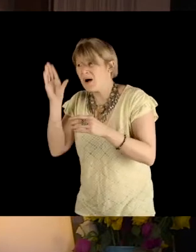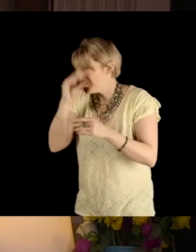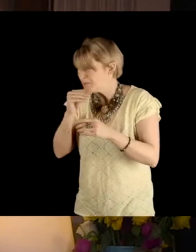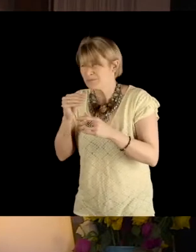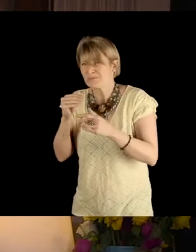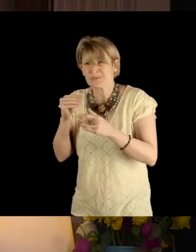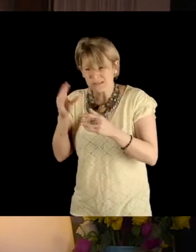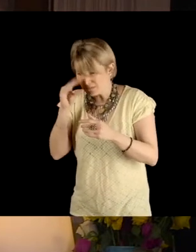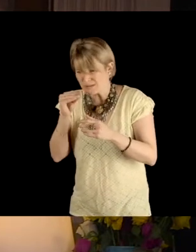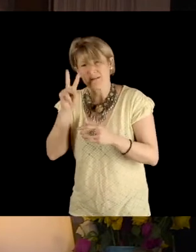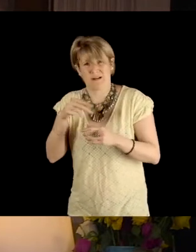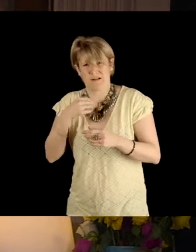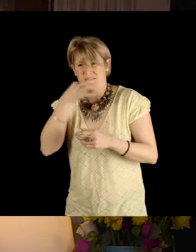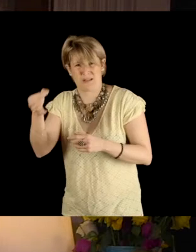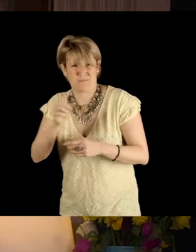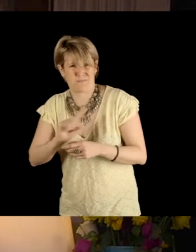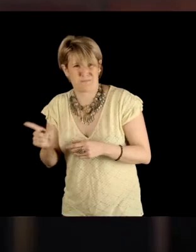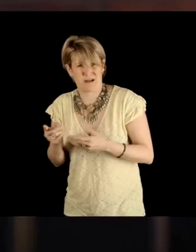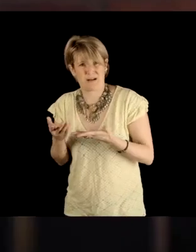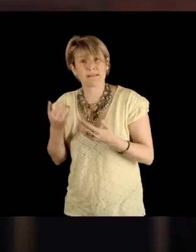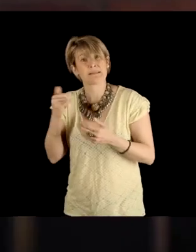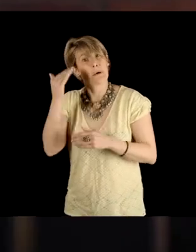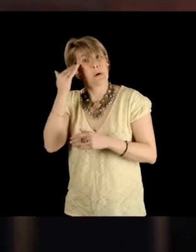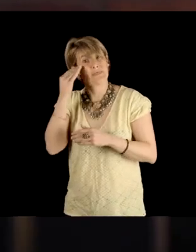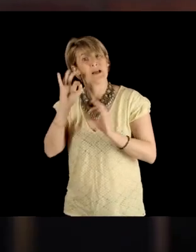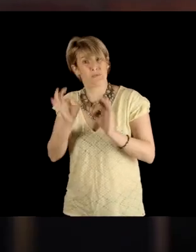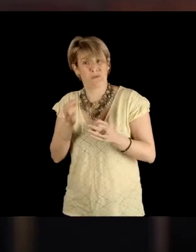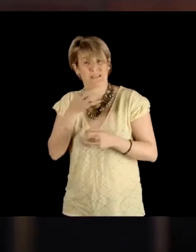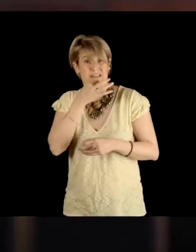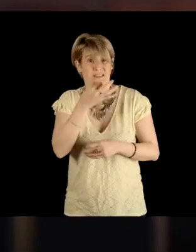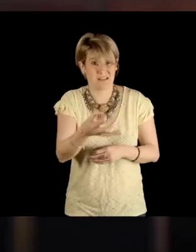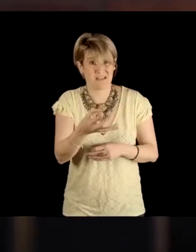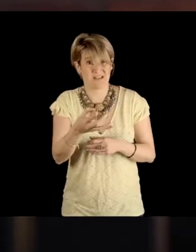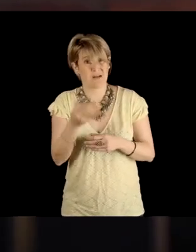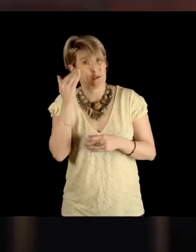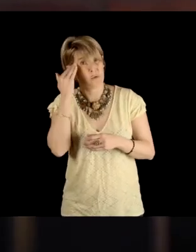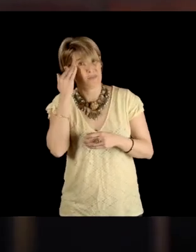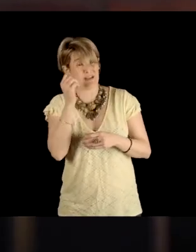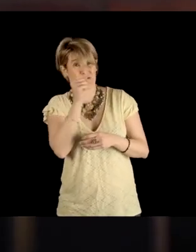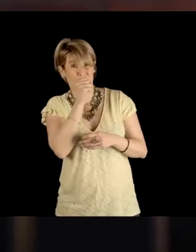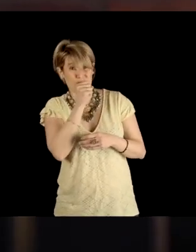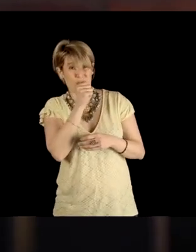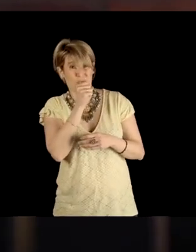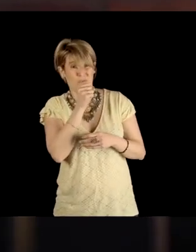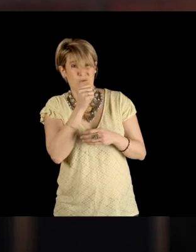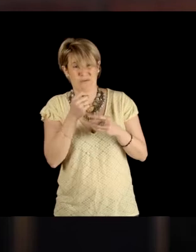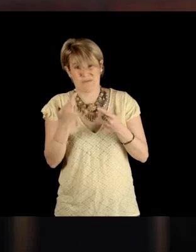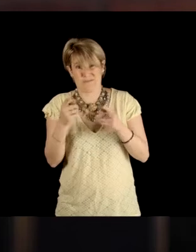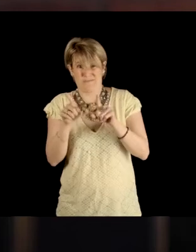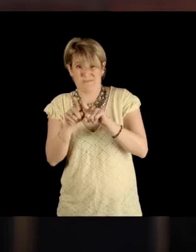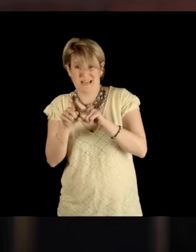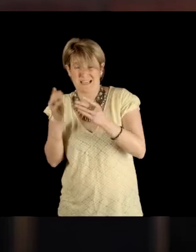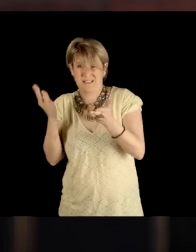mind. Eventually, it affects our meditative consciousness.